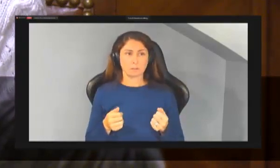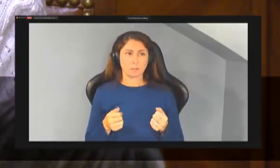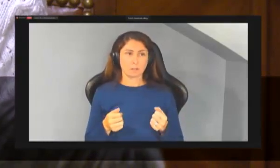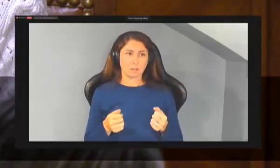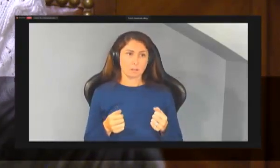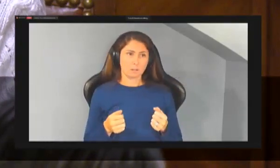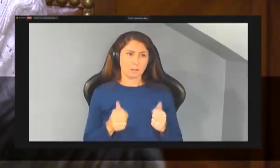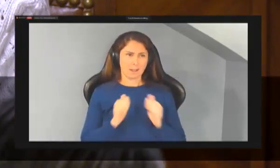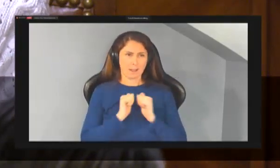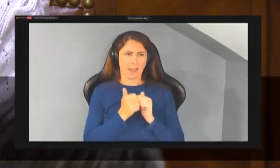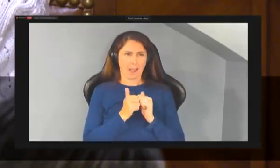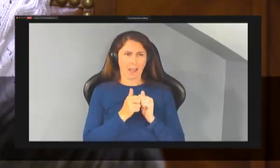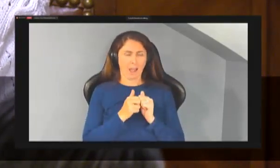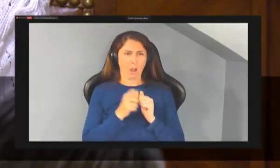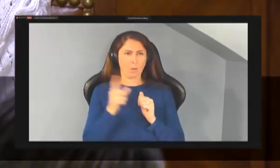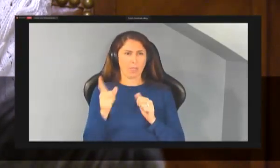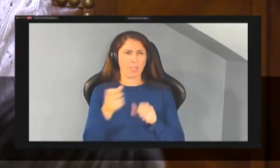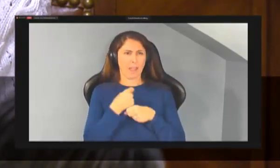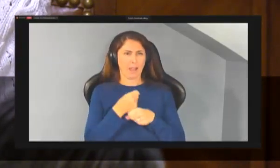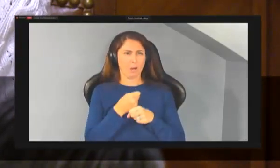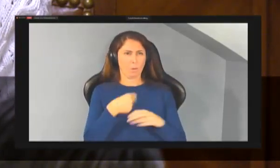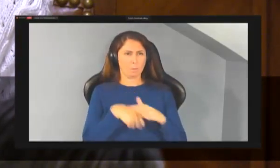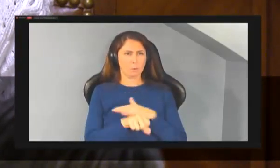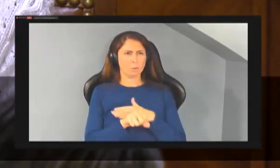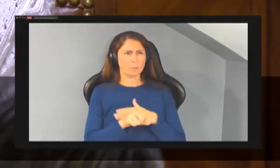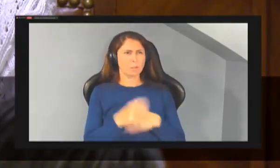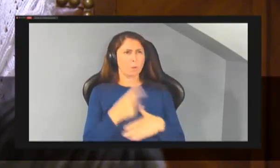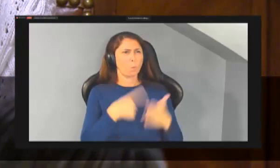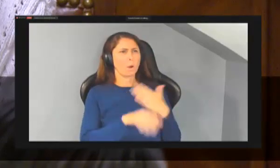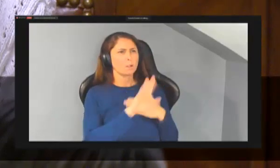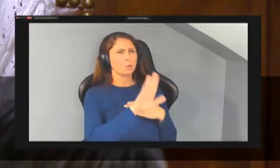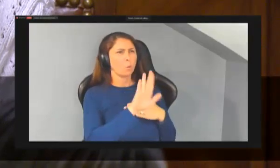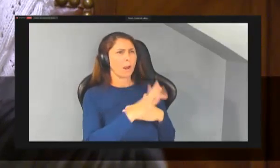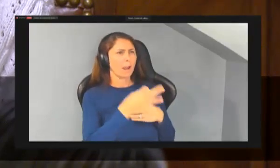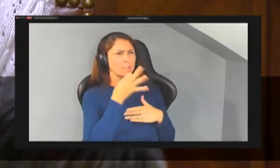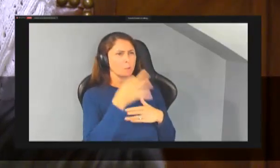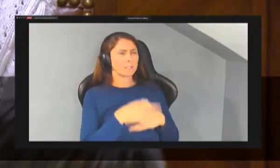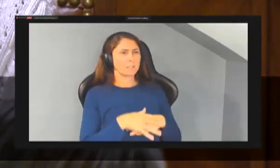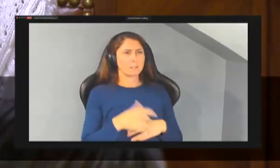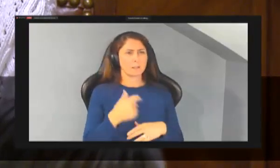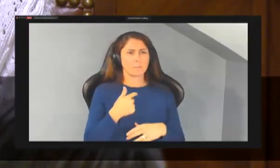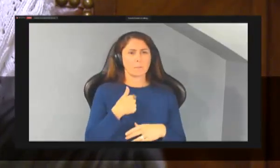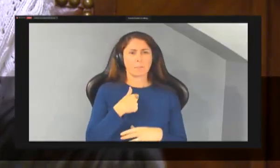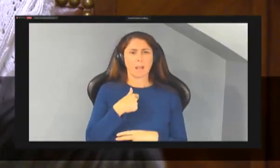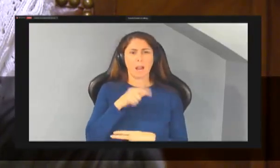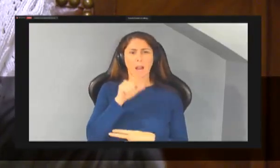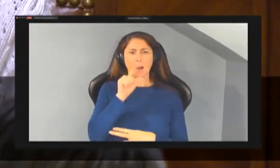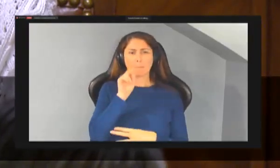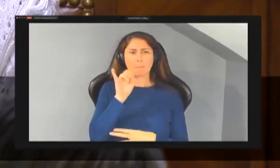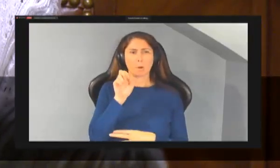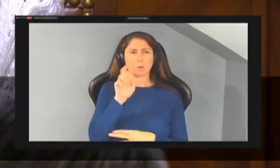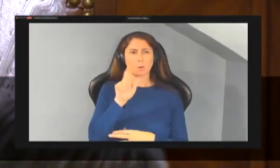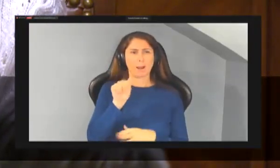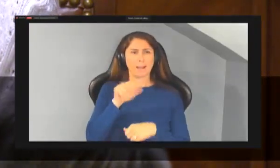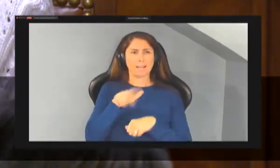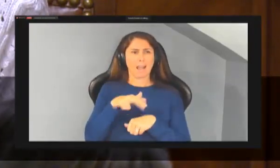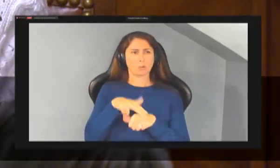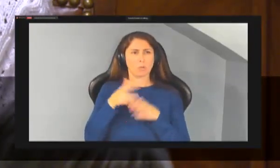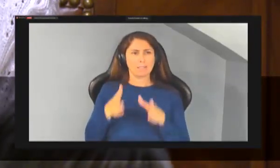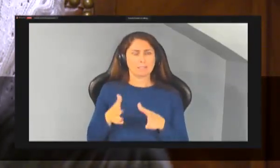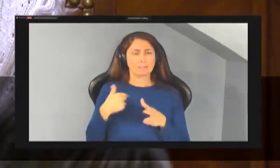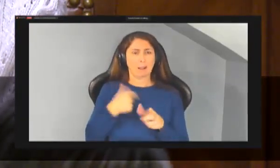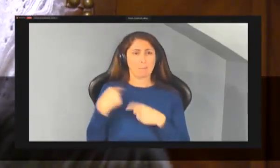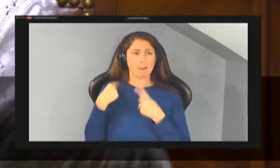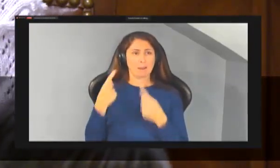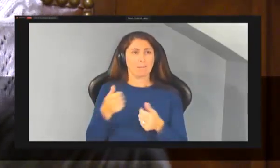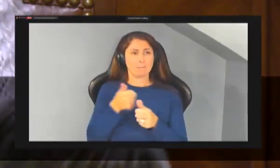they reproduce, okay? So and what's your expertise? I'm a birder, a naturalist. I've been following the deer and their